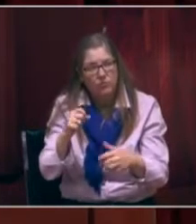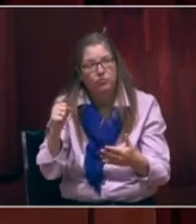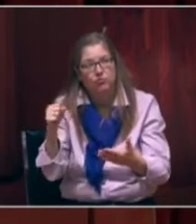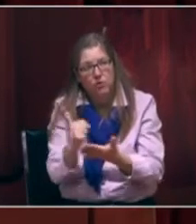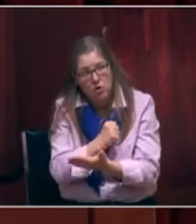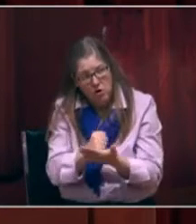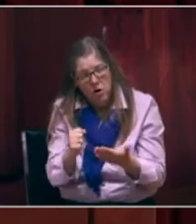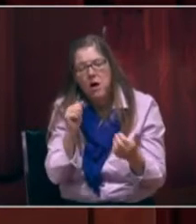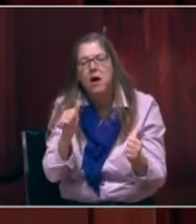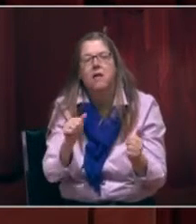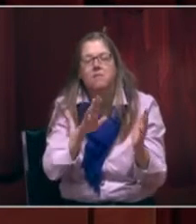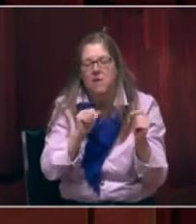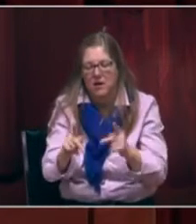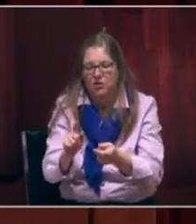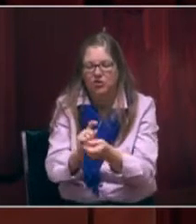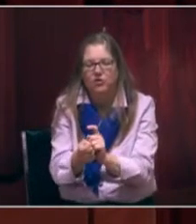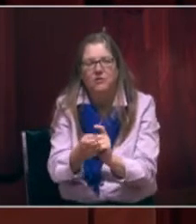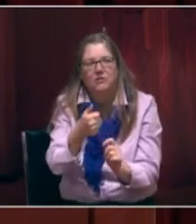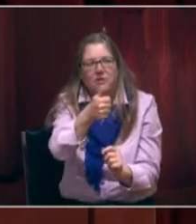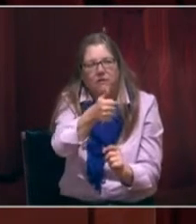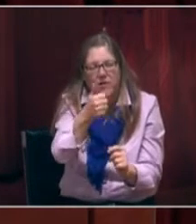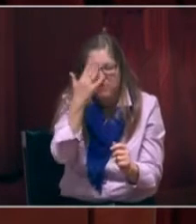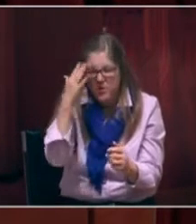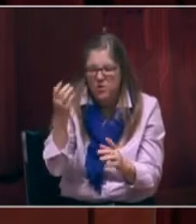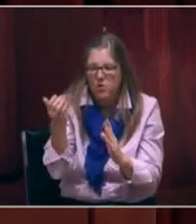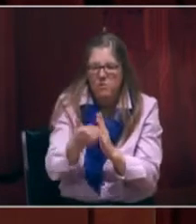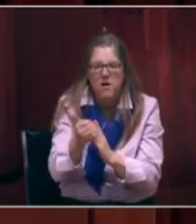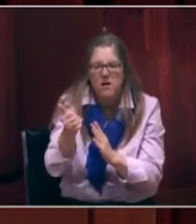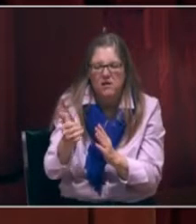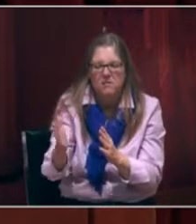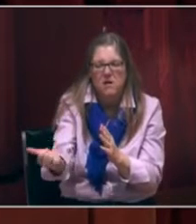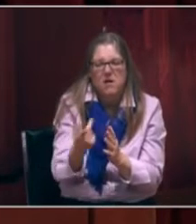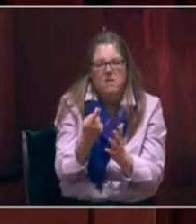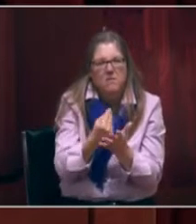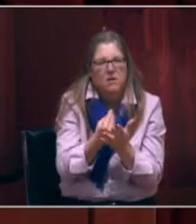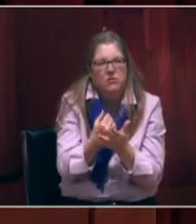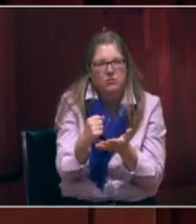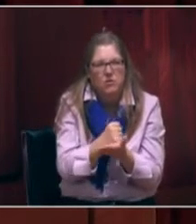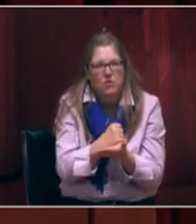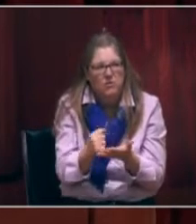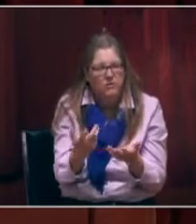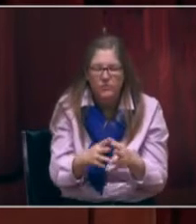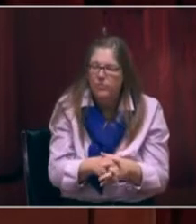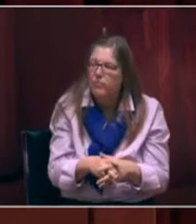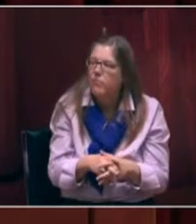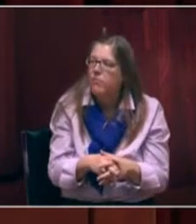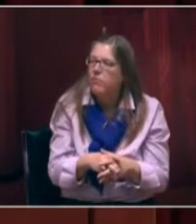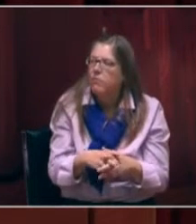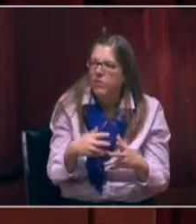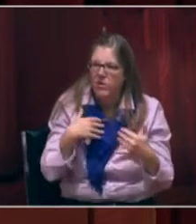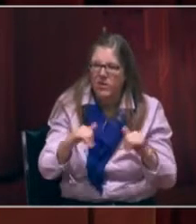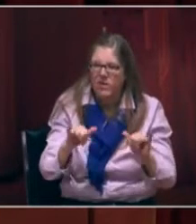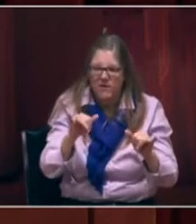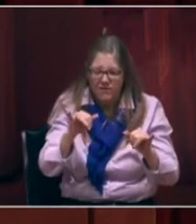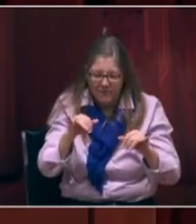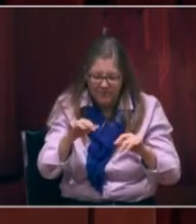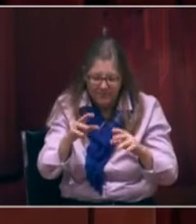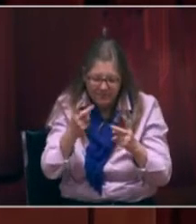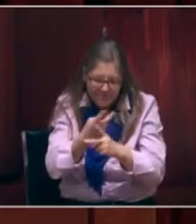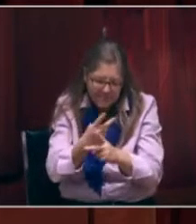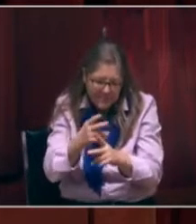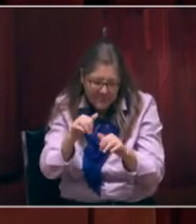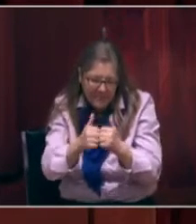that yourself because the system will automatically refund the credit card if that's what you're choosing to do. So some of the mechanics of that we still have to work out, but if